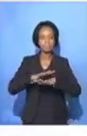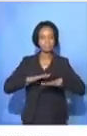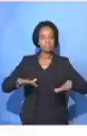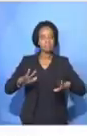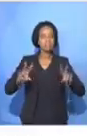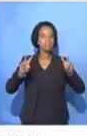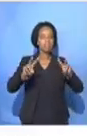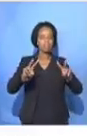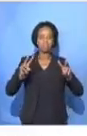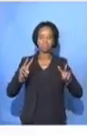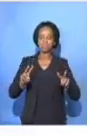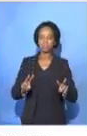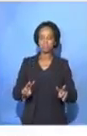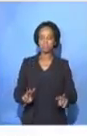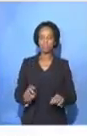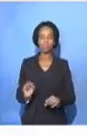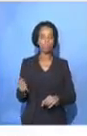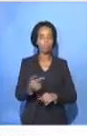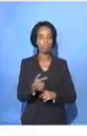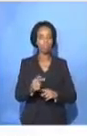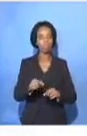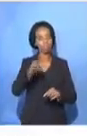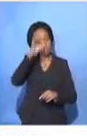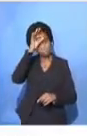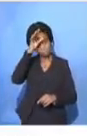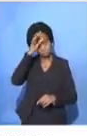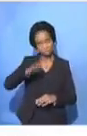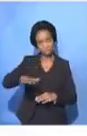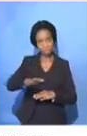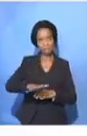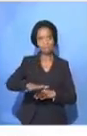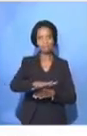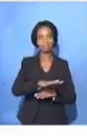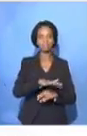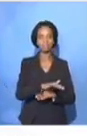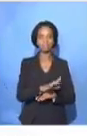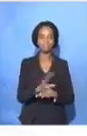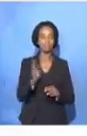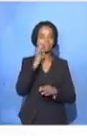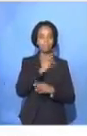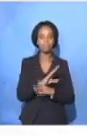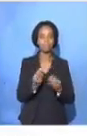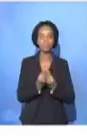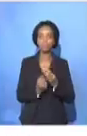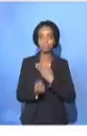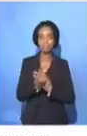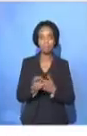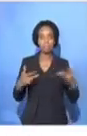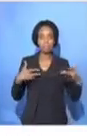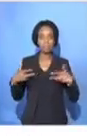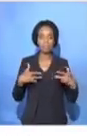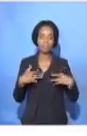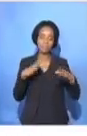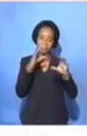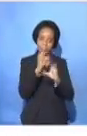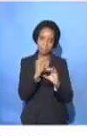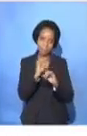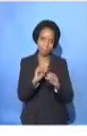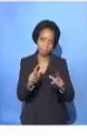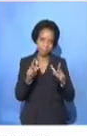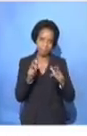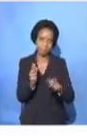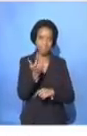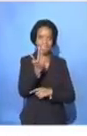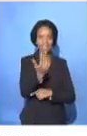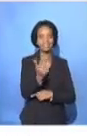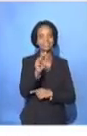calm, and peaceful at all polling stations. Generally, no major instances of concern were observed. 89%